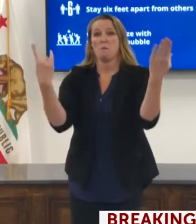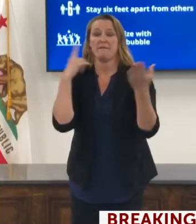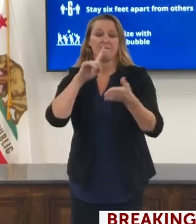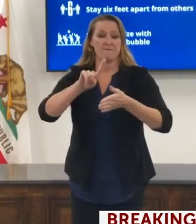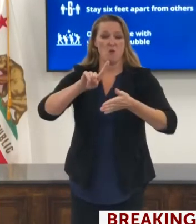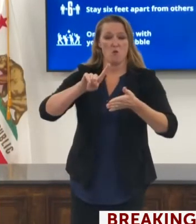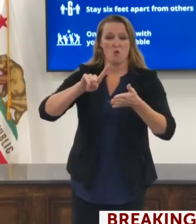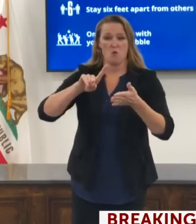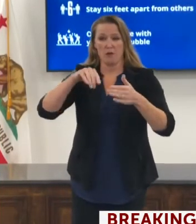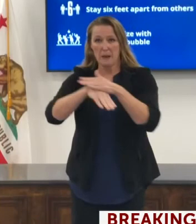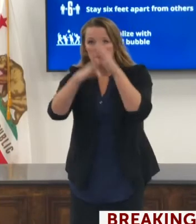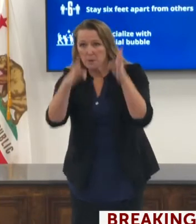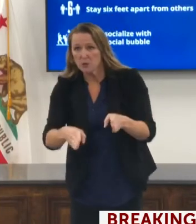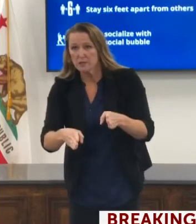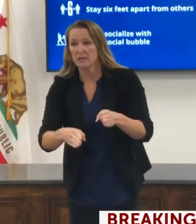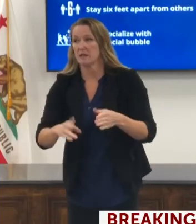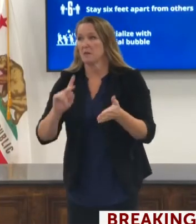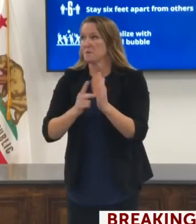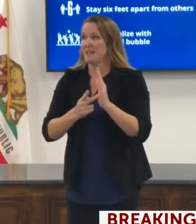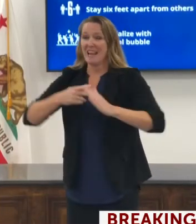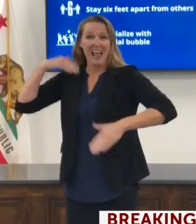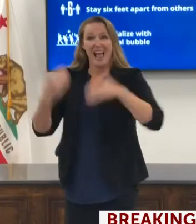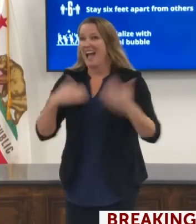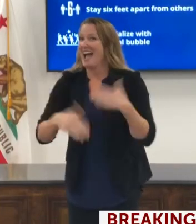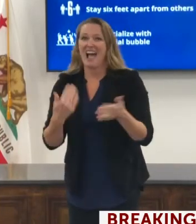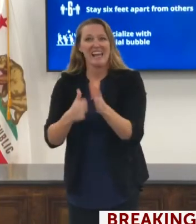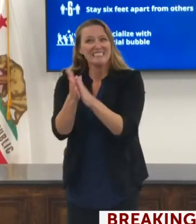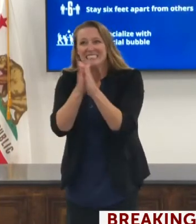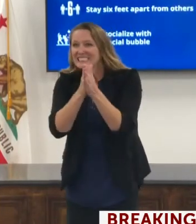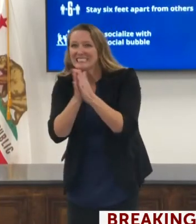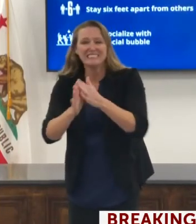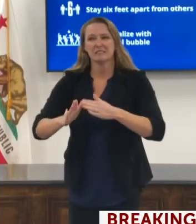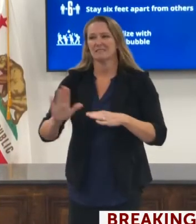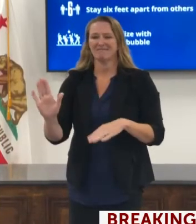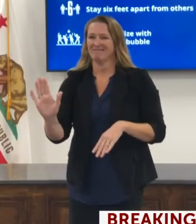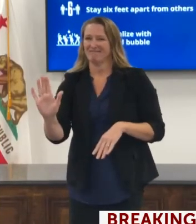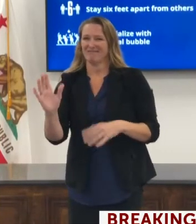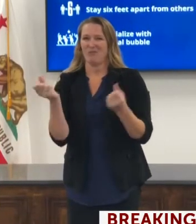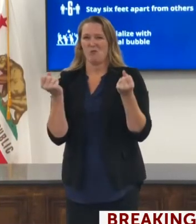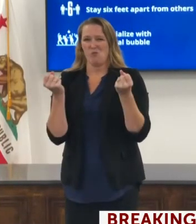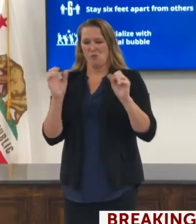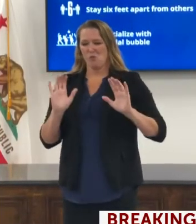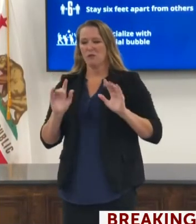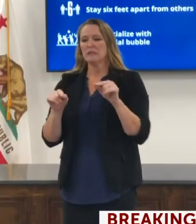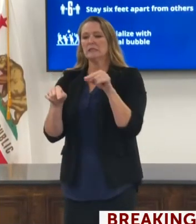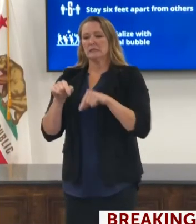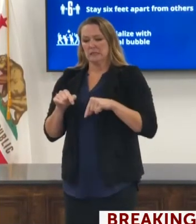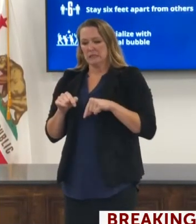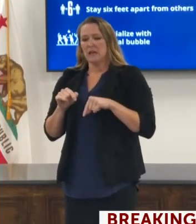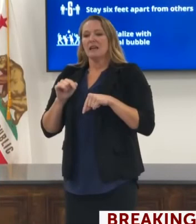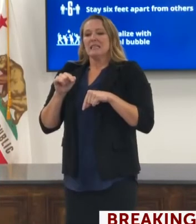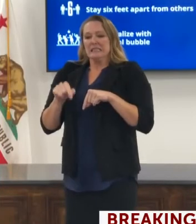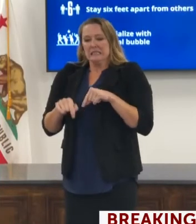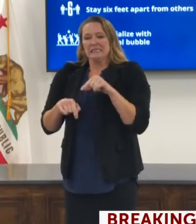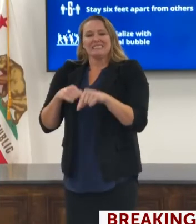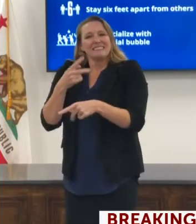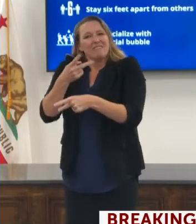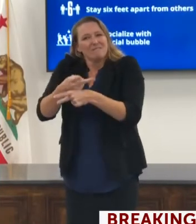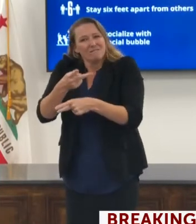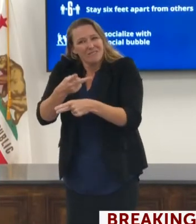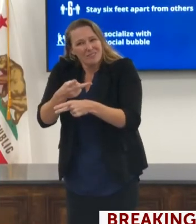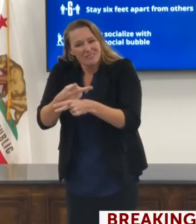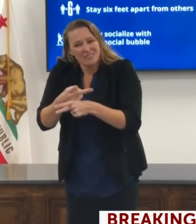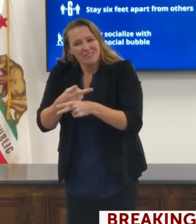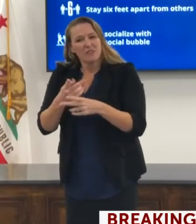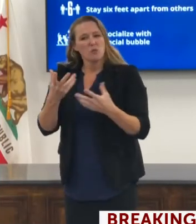going to run through that gate, right? We're going to take cautious steps towards in-person services so that we can make sure that we protect